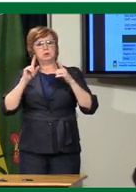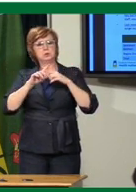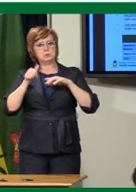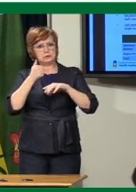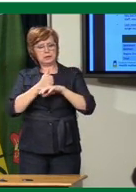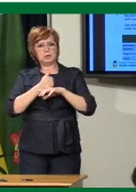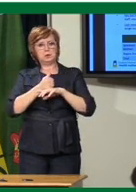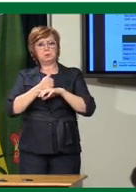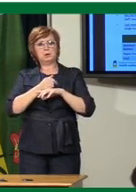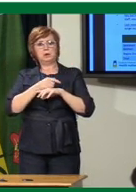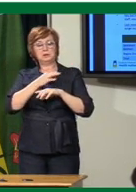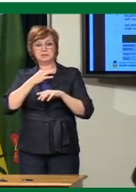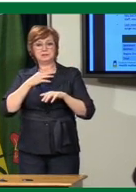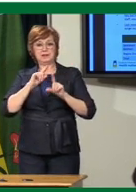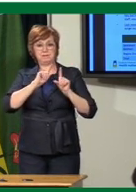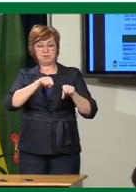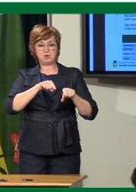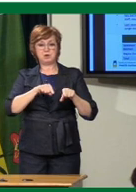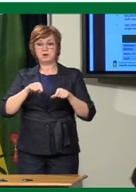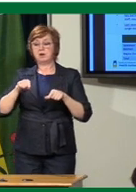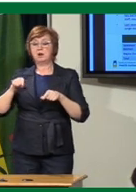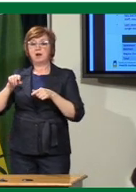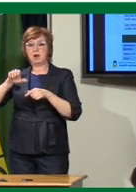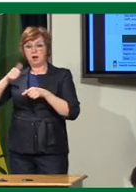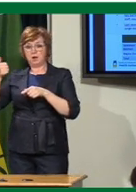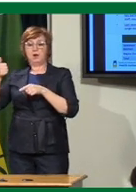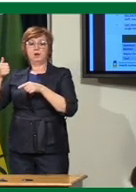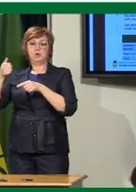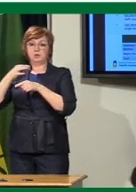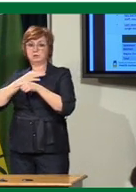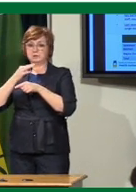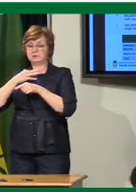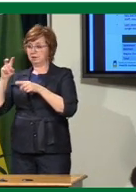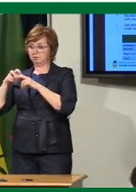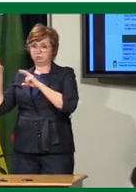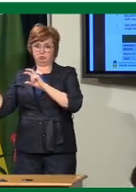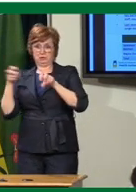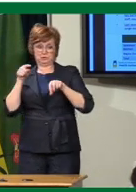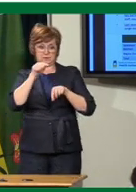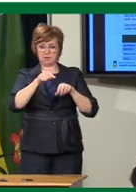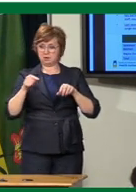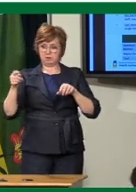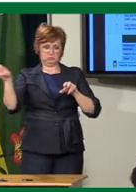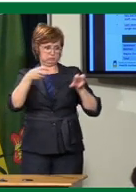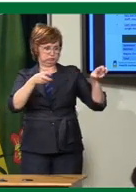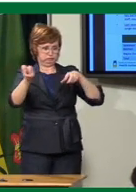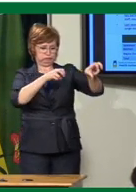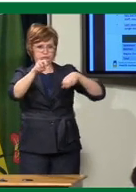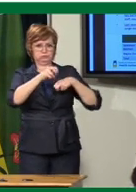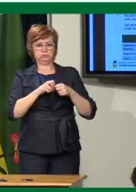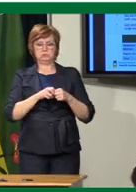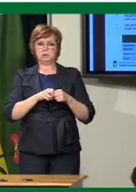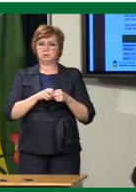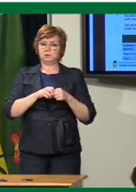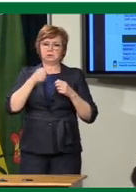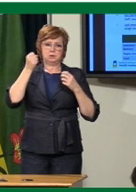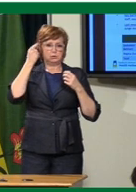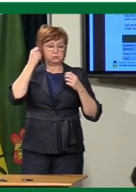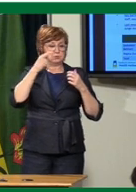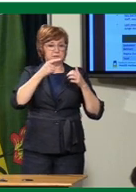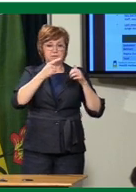out the field hospitals, they are a last resort option. We would only see us admitting patients into field hospitals